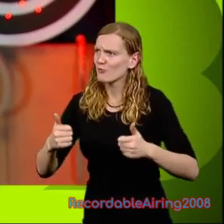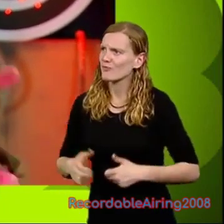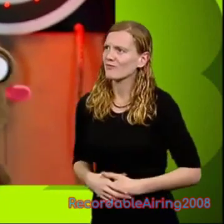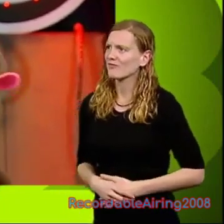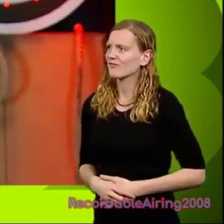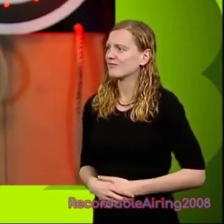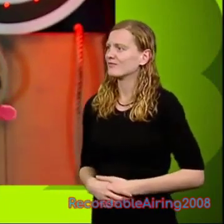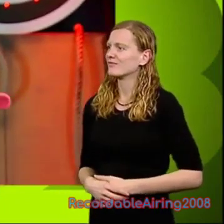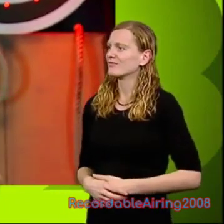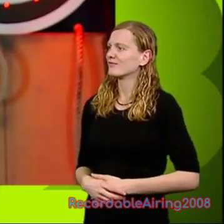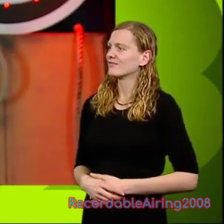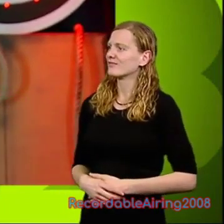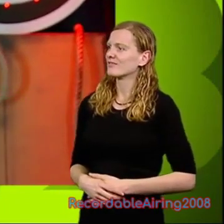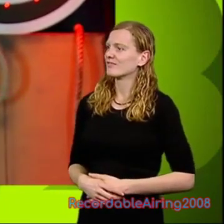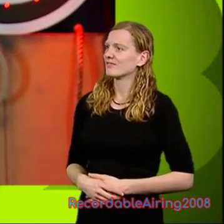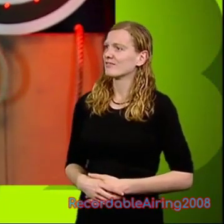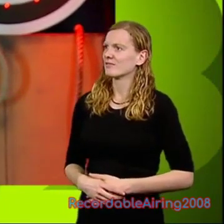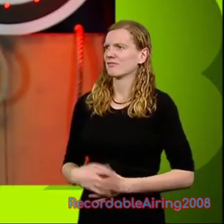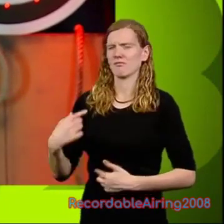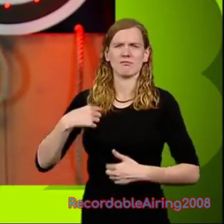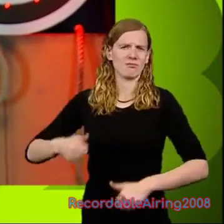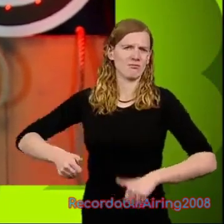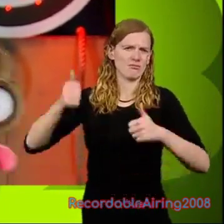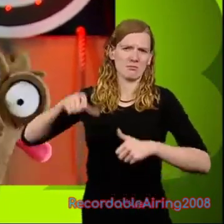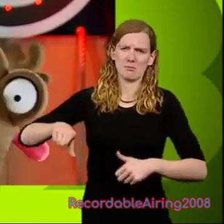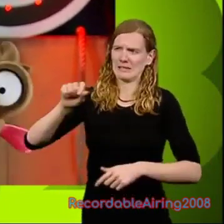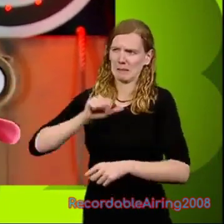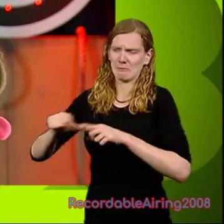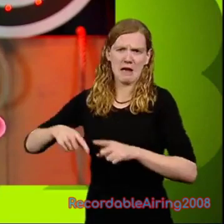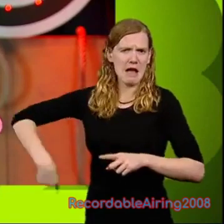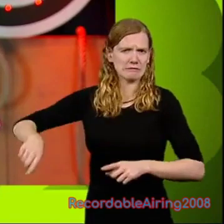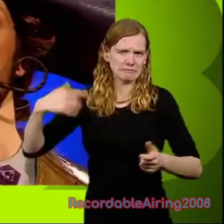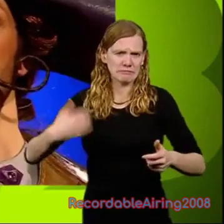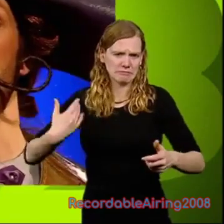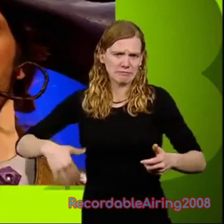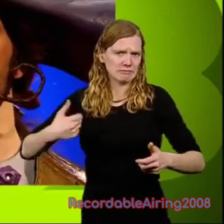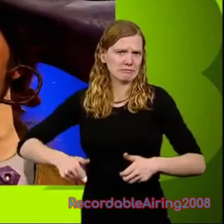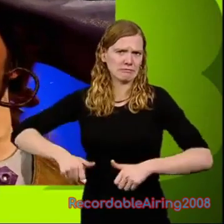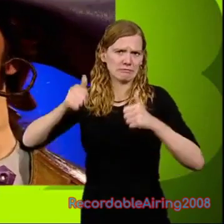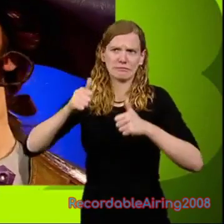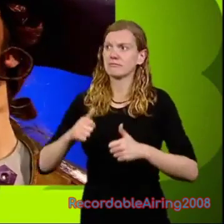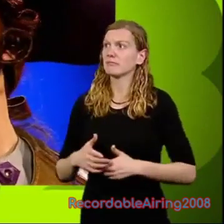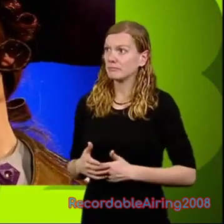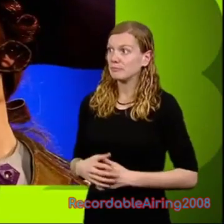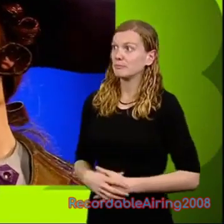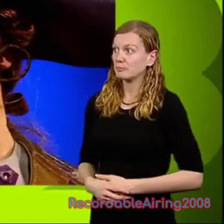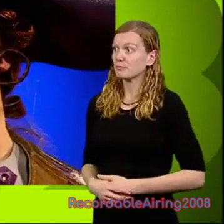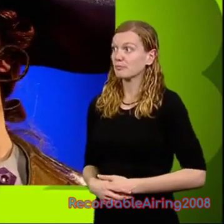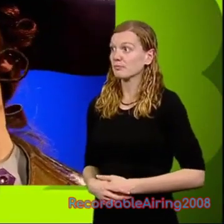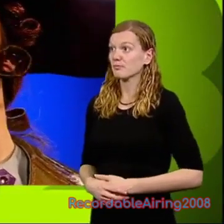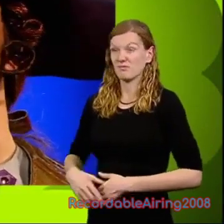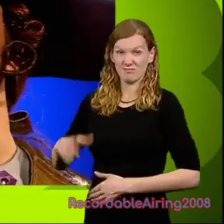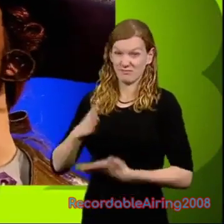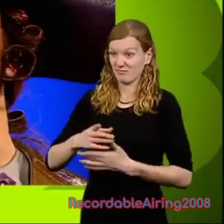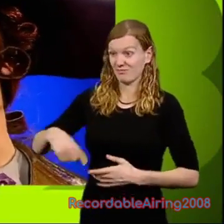Stringy. Rossy. Pick the jingles, we're the best. Yeah. The jingles are as confident as ever,